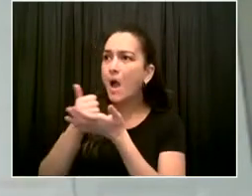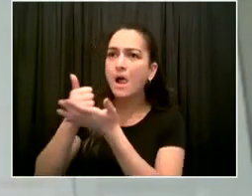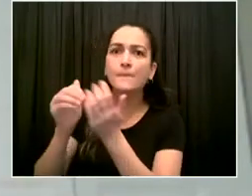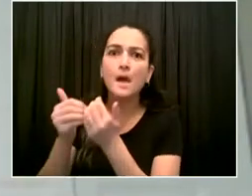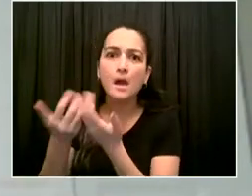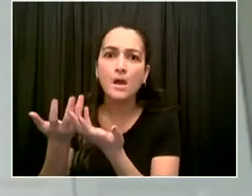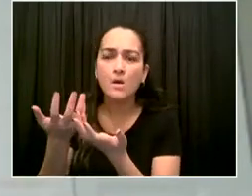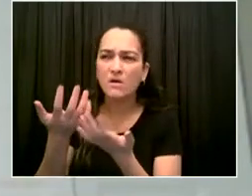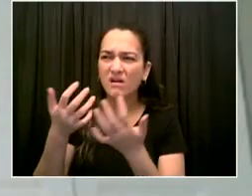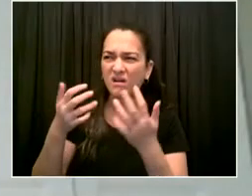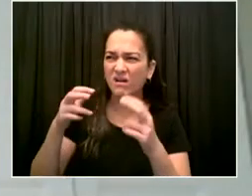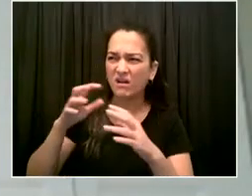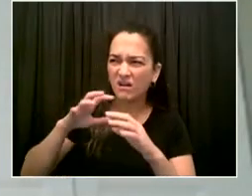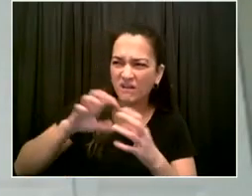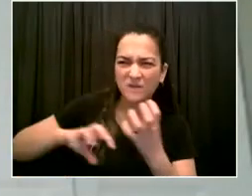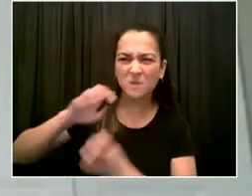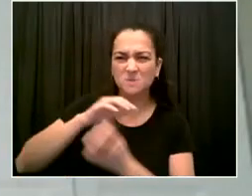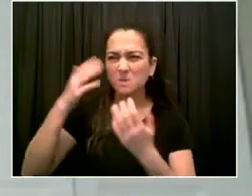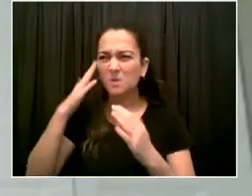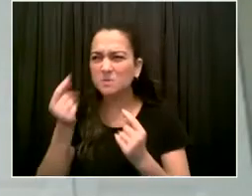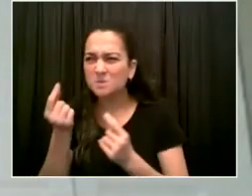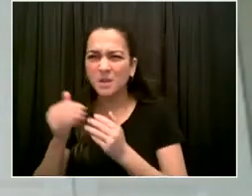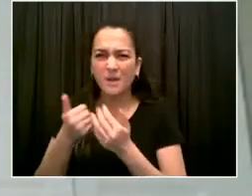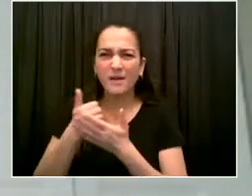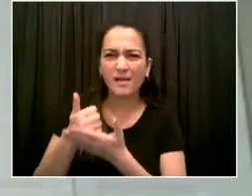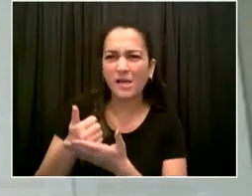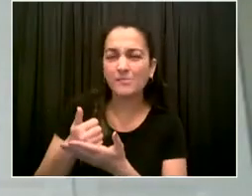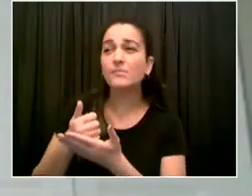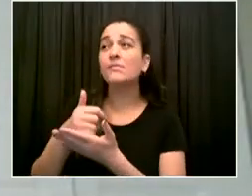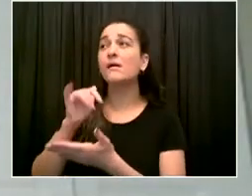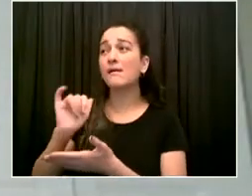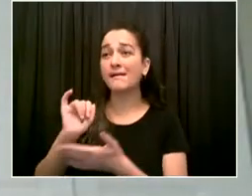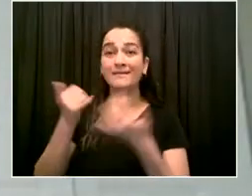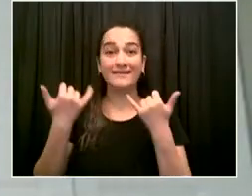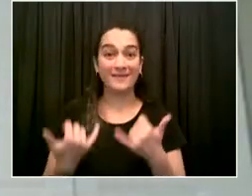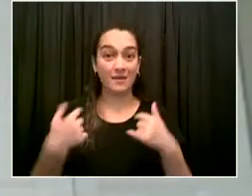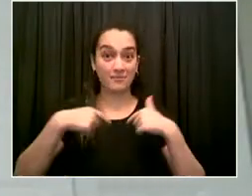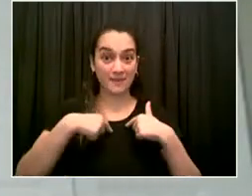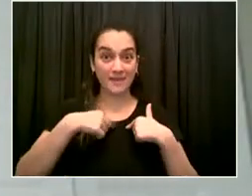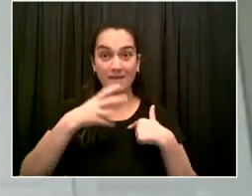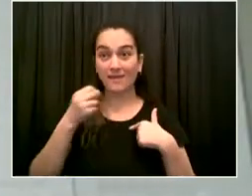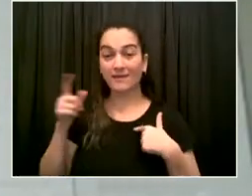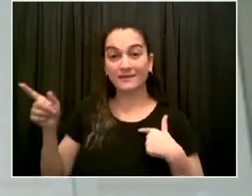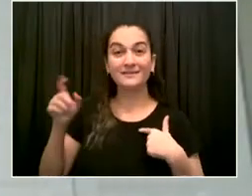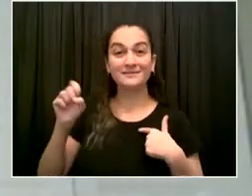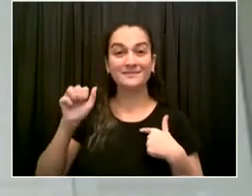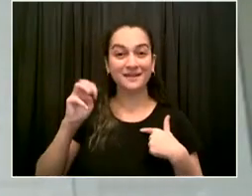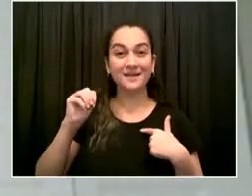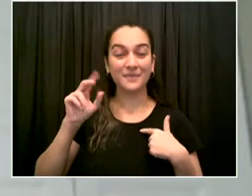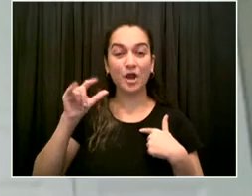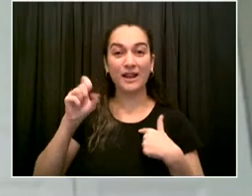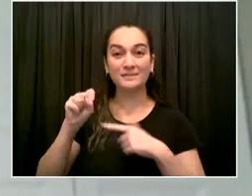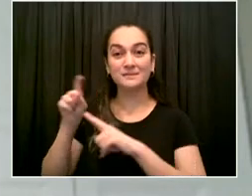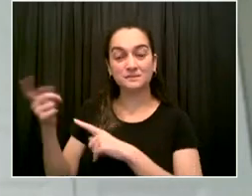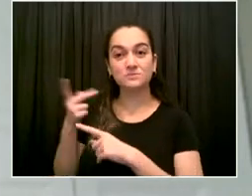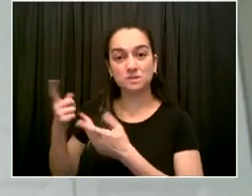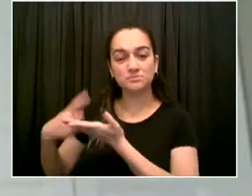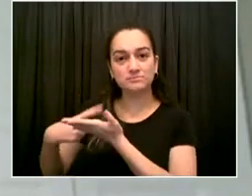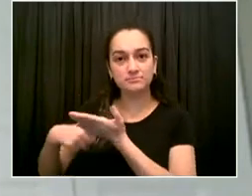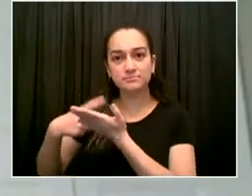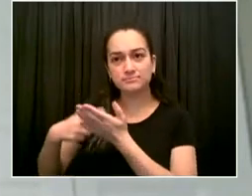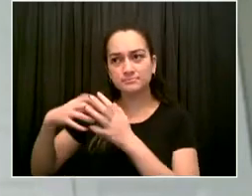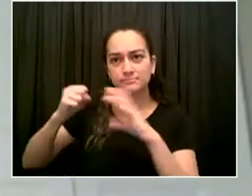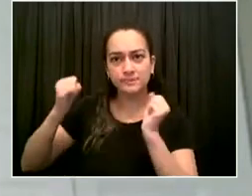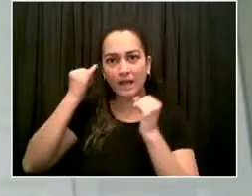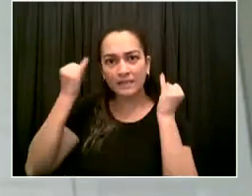way. We do know that people are donating supplies, which is helpful, but it costs money to donate to get those supplies over there. And you have to coordinate all of